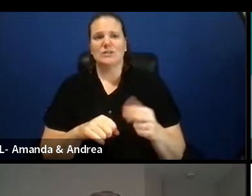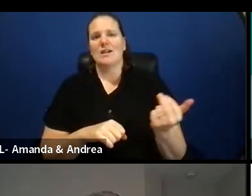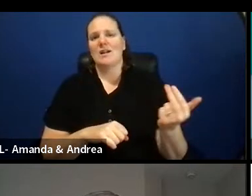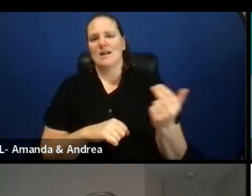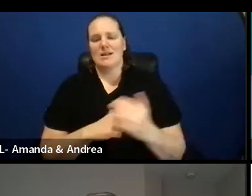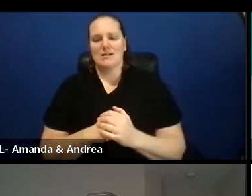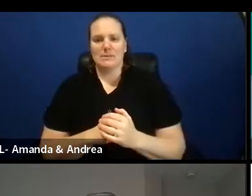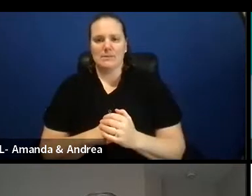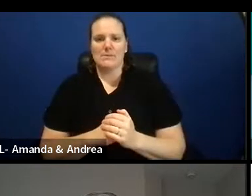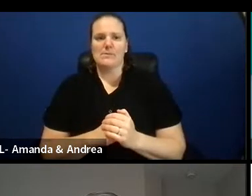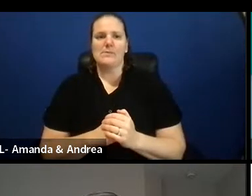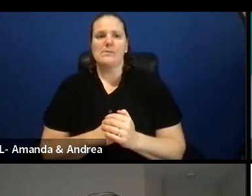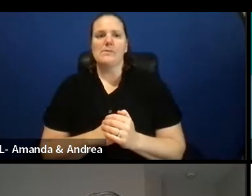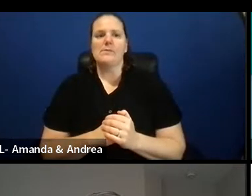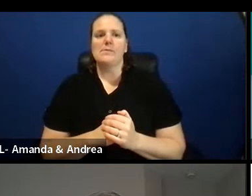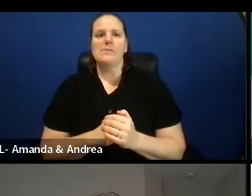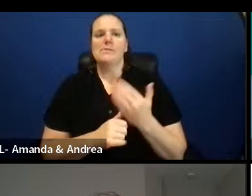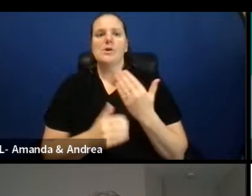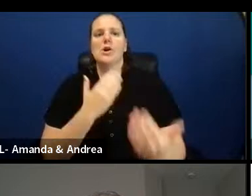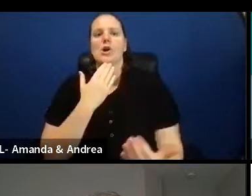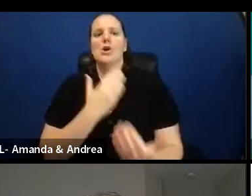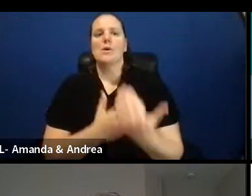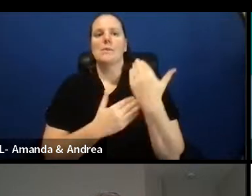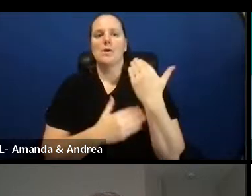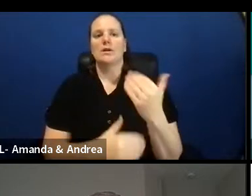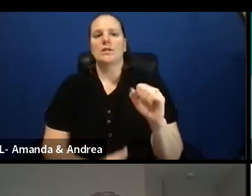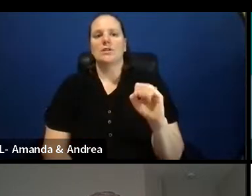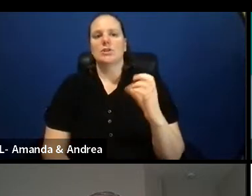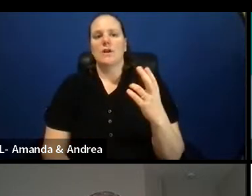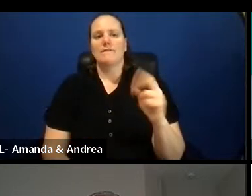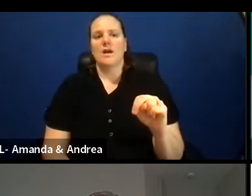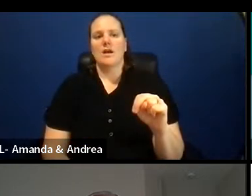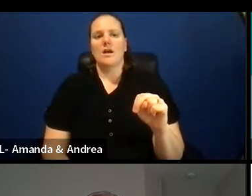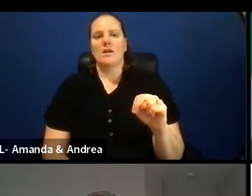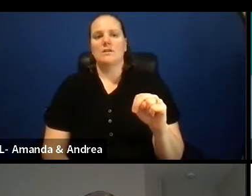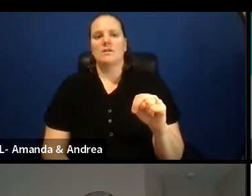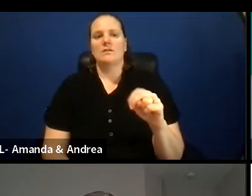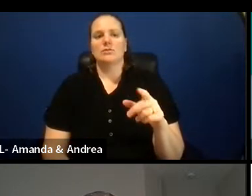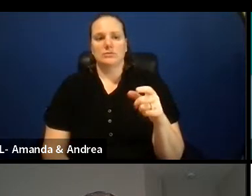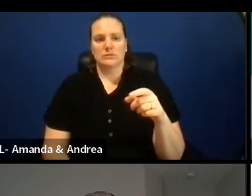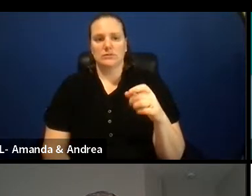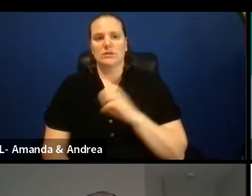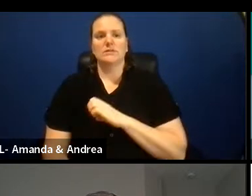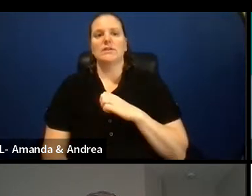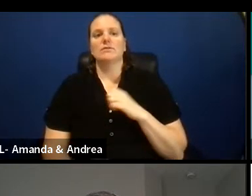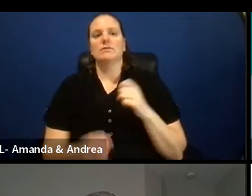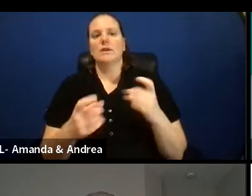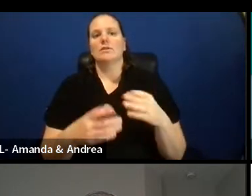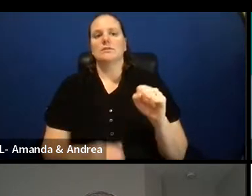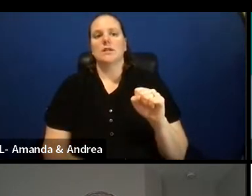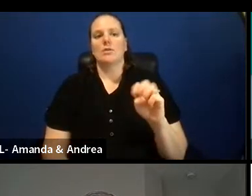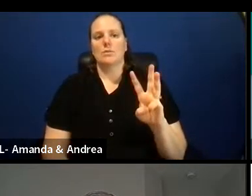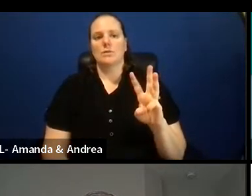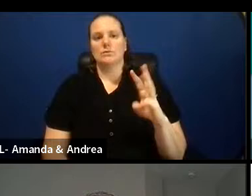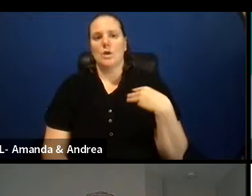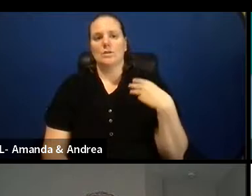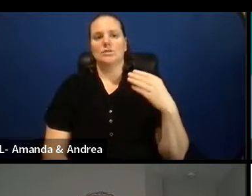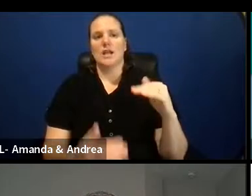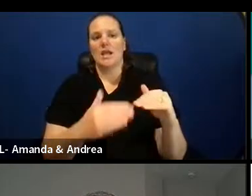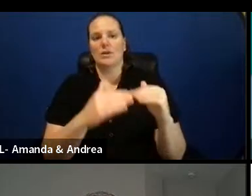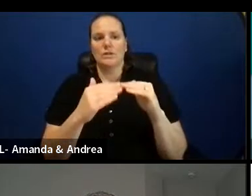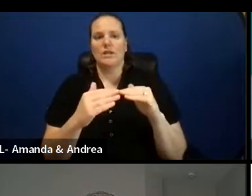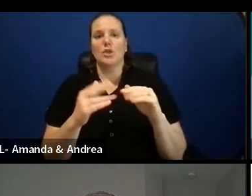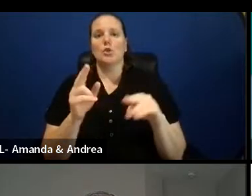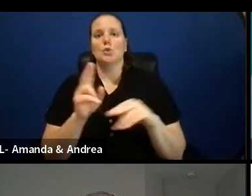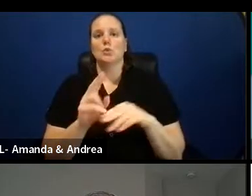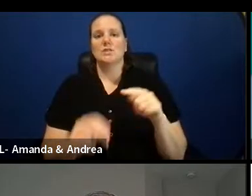things. Good morning, my name is Siobhan McEwen. I'm the executive director of the Southwest Washington Equity Coalition, and I use they, them